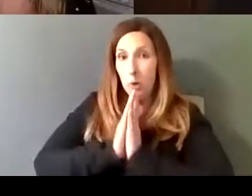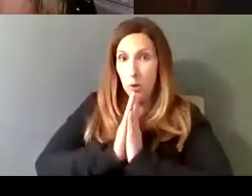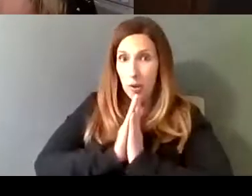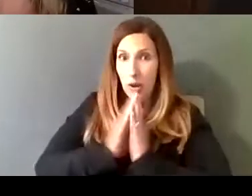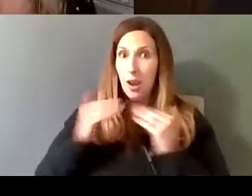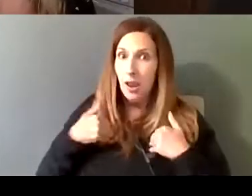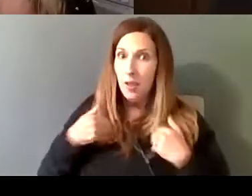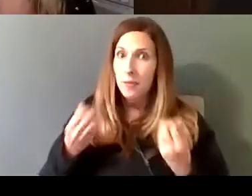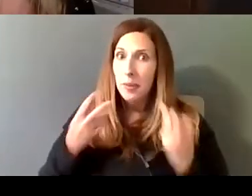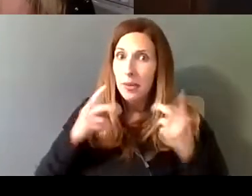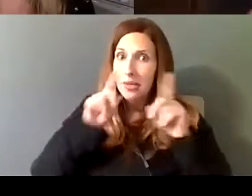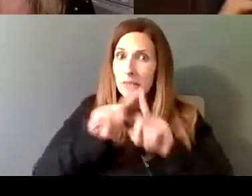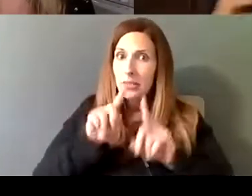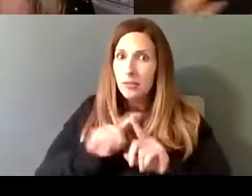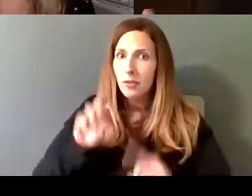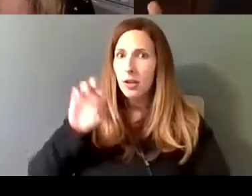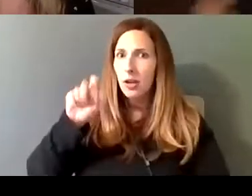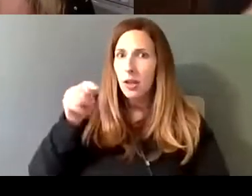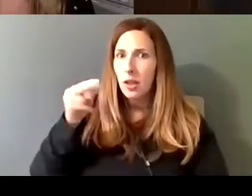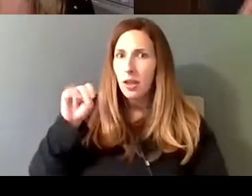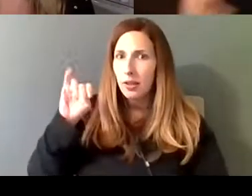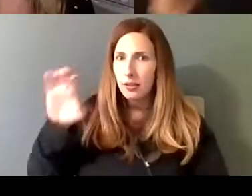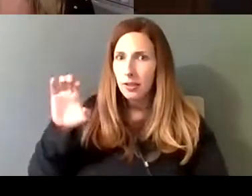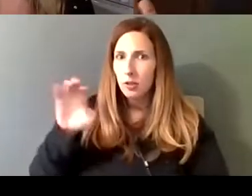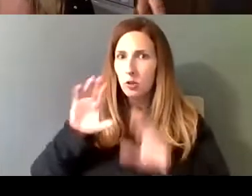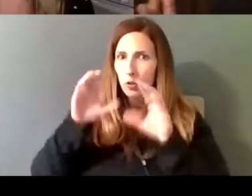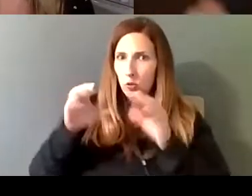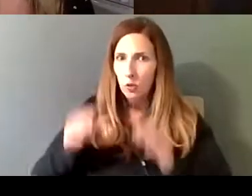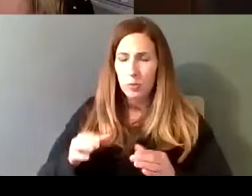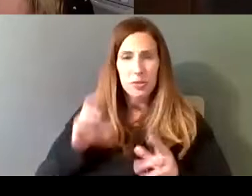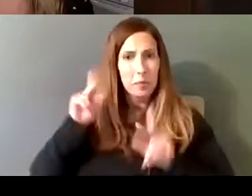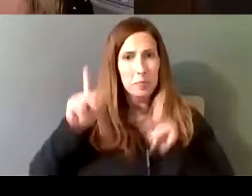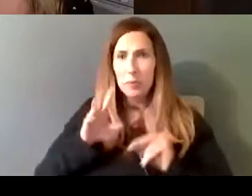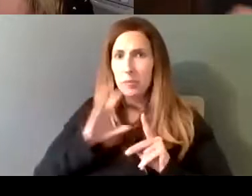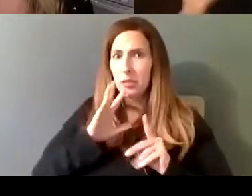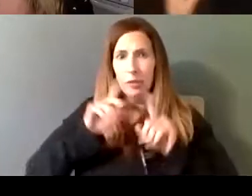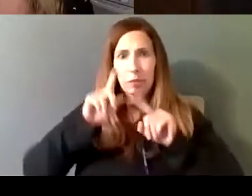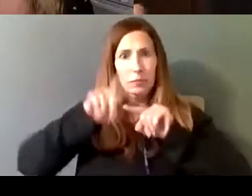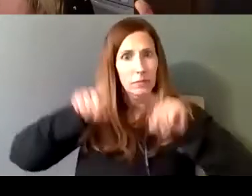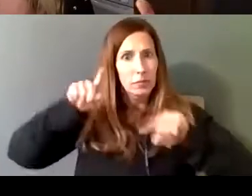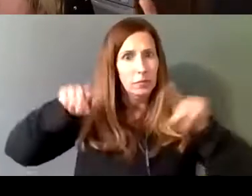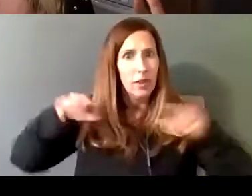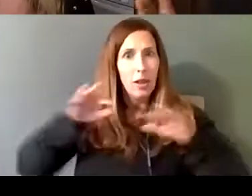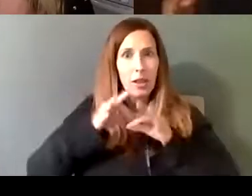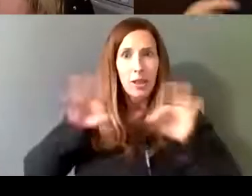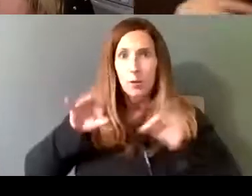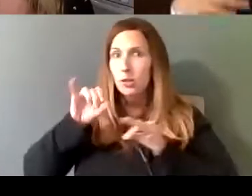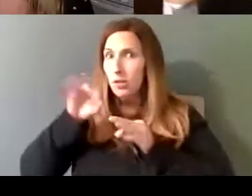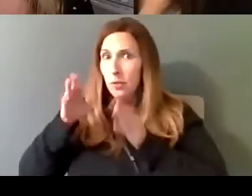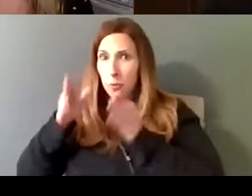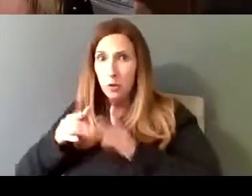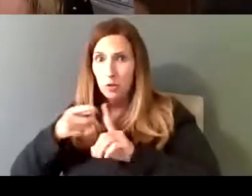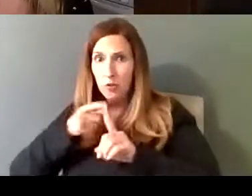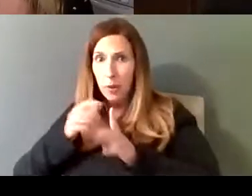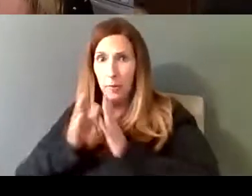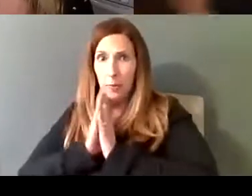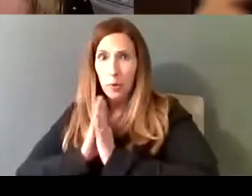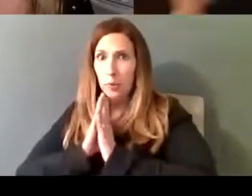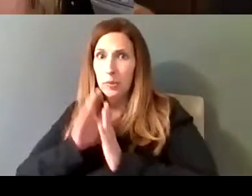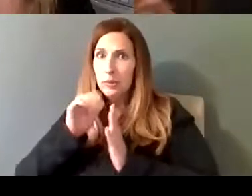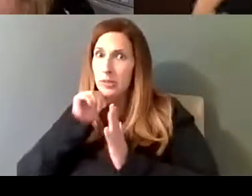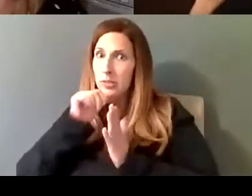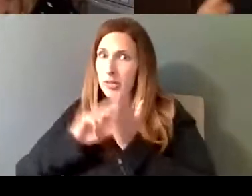groups within that country, and people speak so many different languages, and just because someone is from Burma doesn't mean that they might